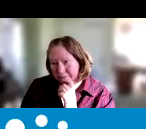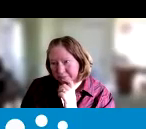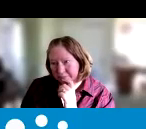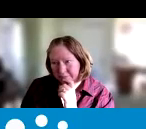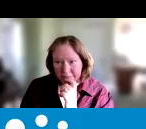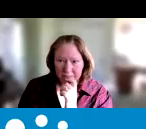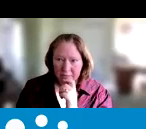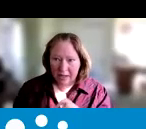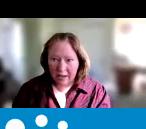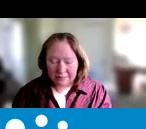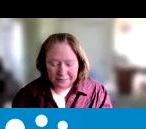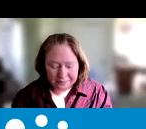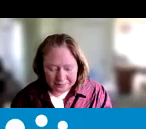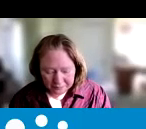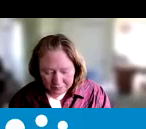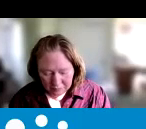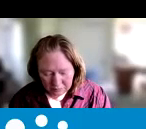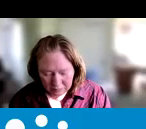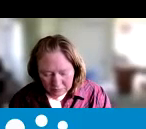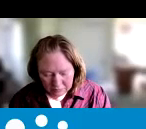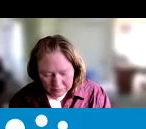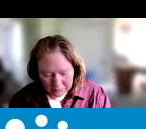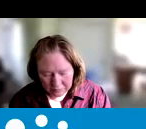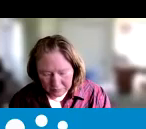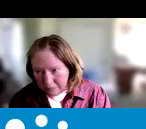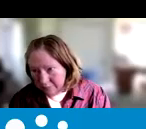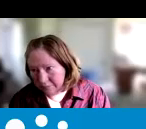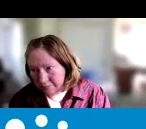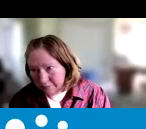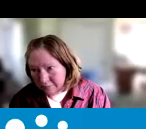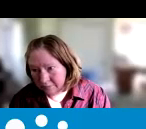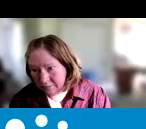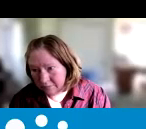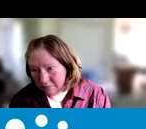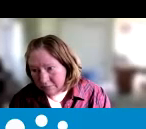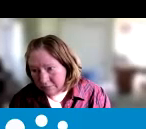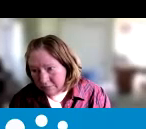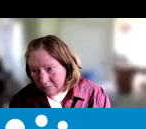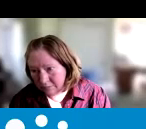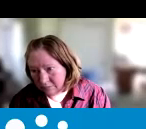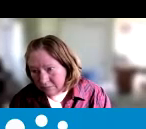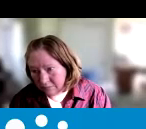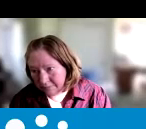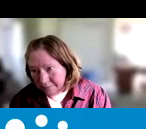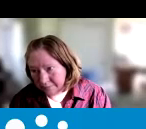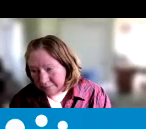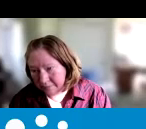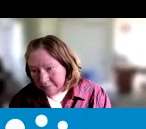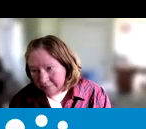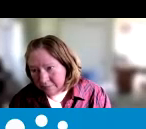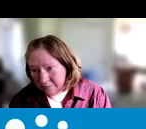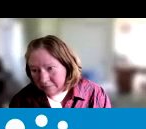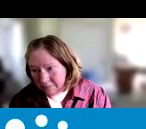about how the United Way and Children's Defense Fund are connected to the community schools funding.